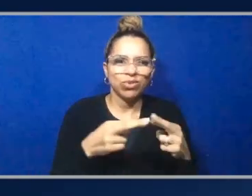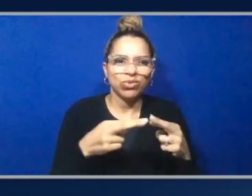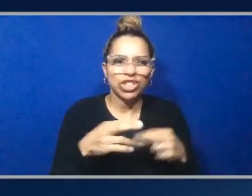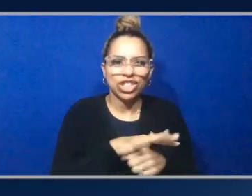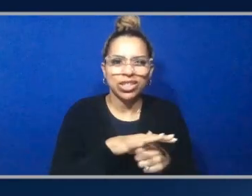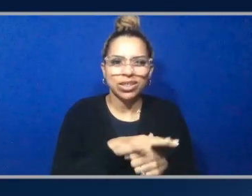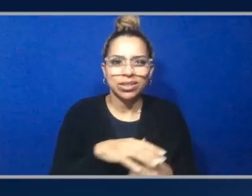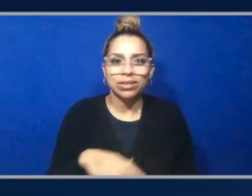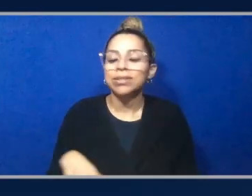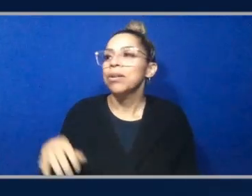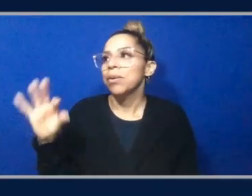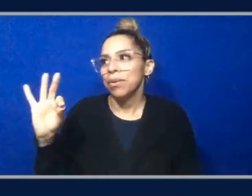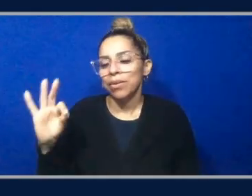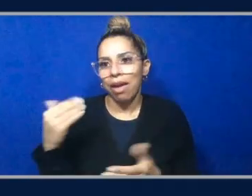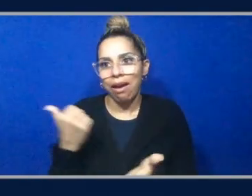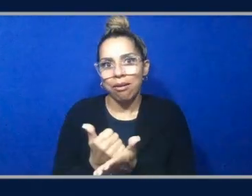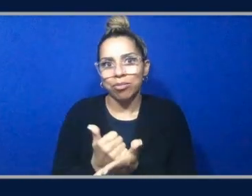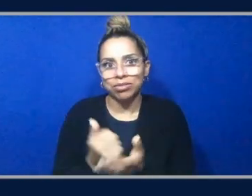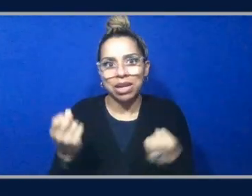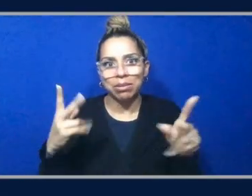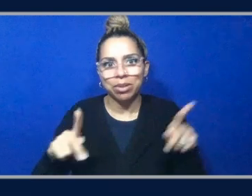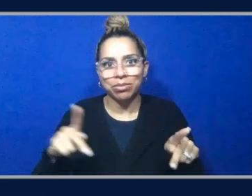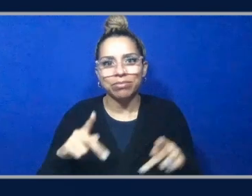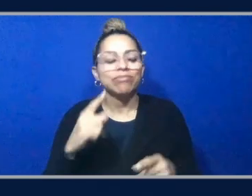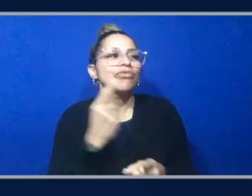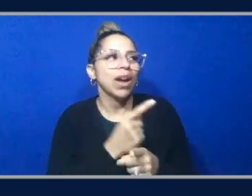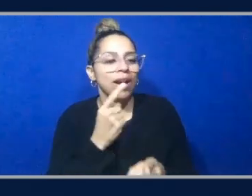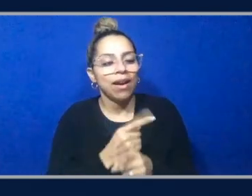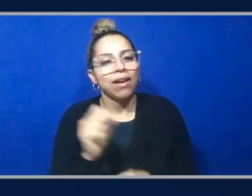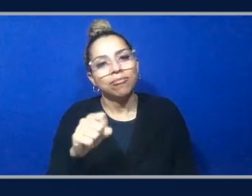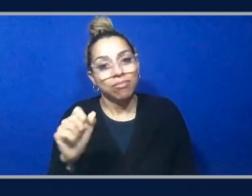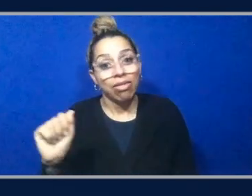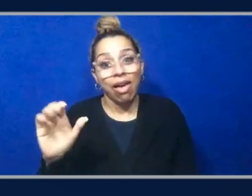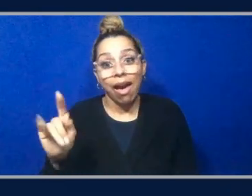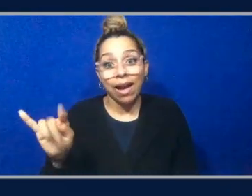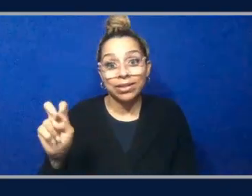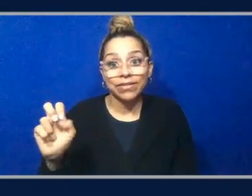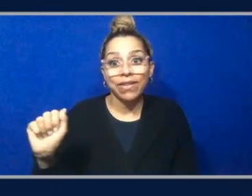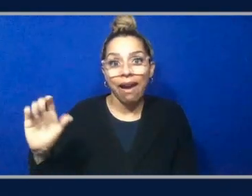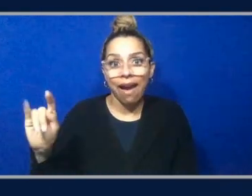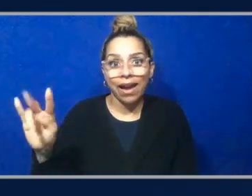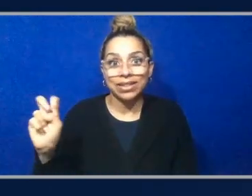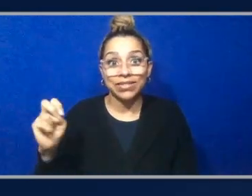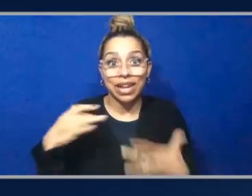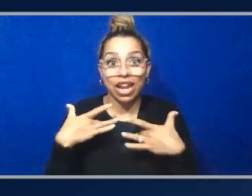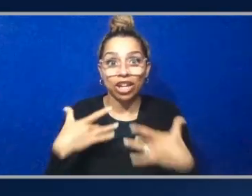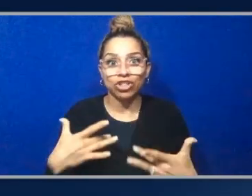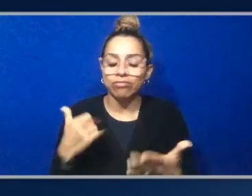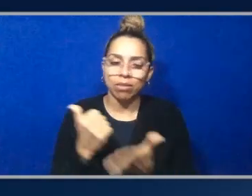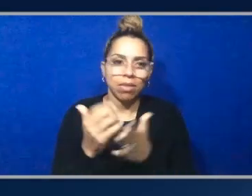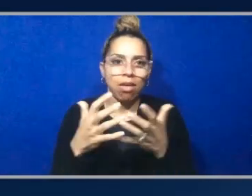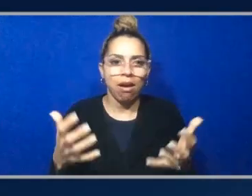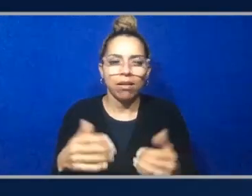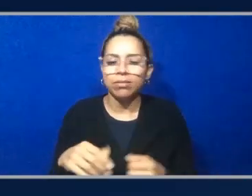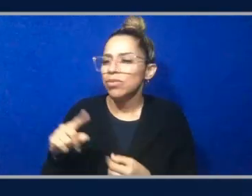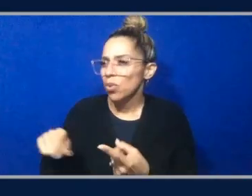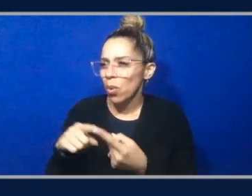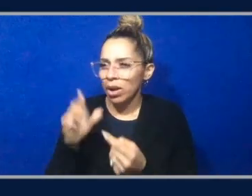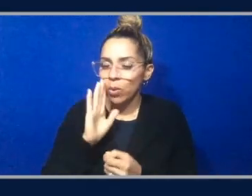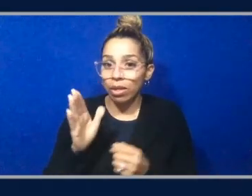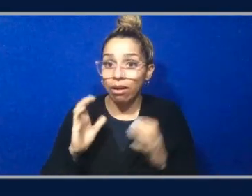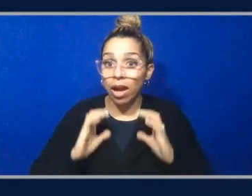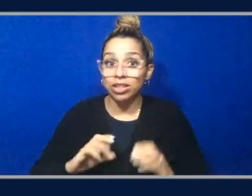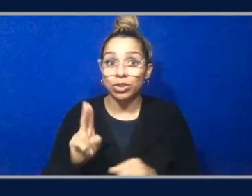if you were to build that yourself, especially the active nature of it. So when would a customer purposefully choose active versus